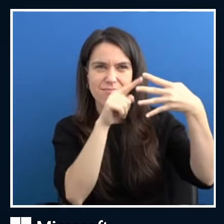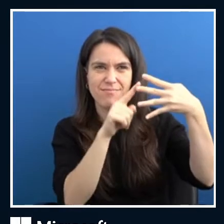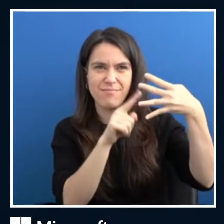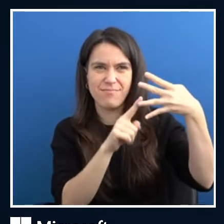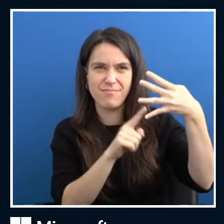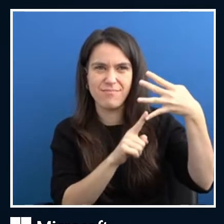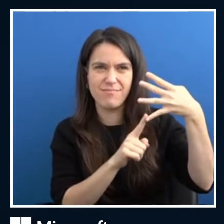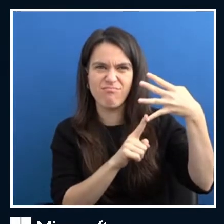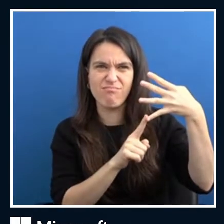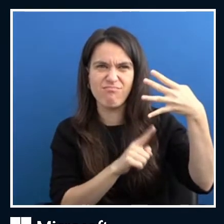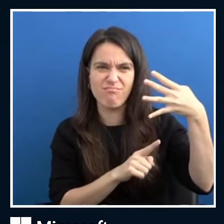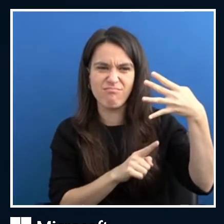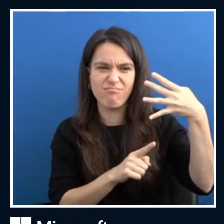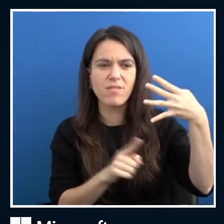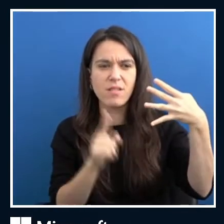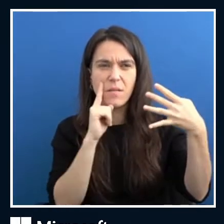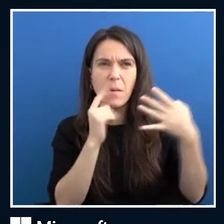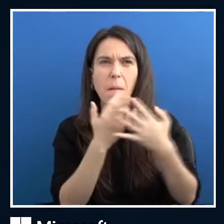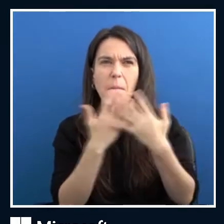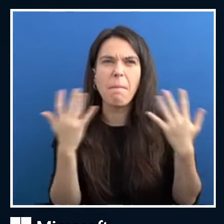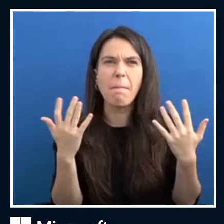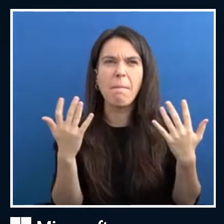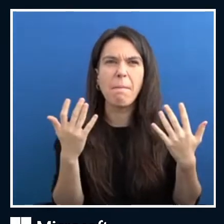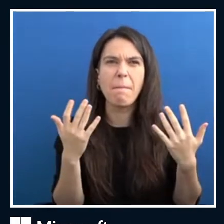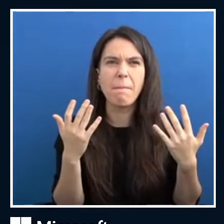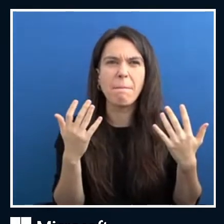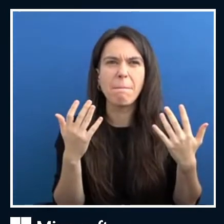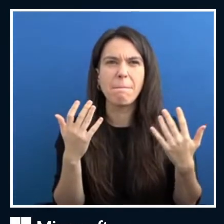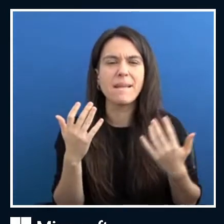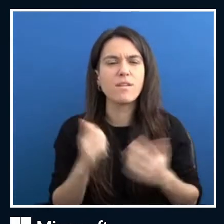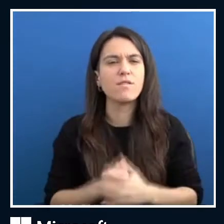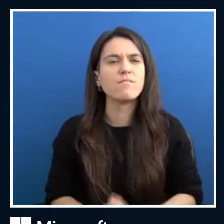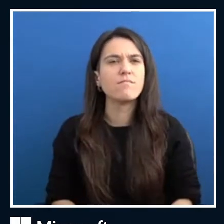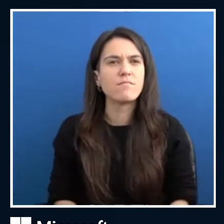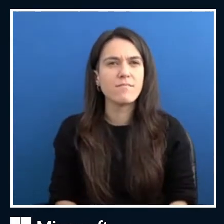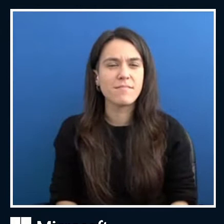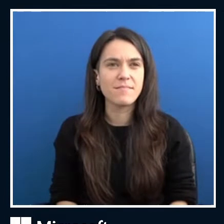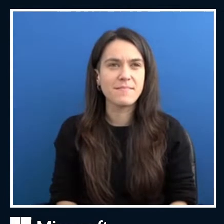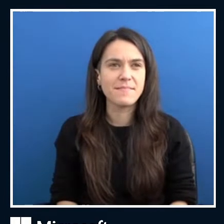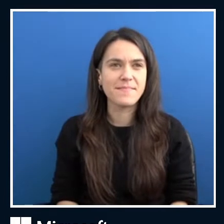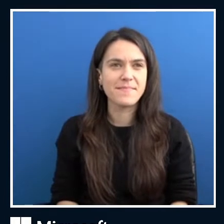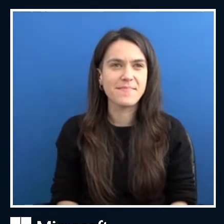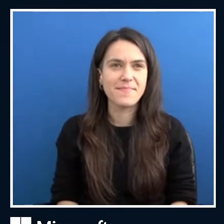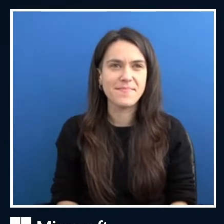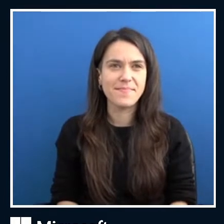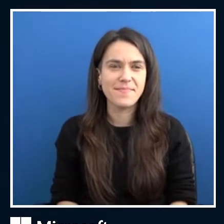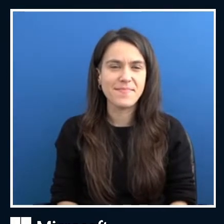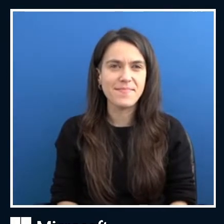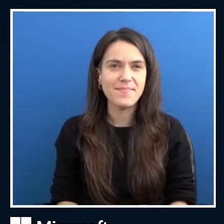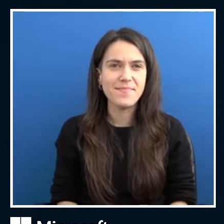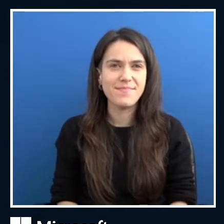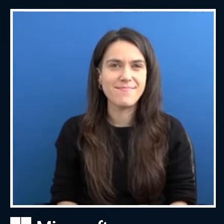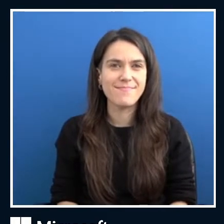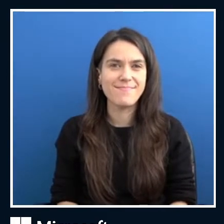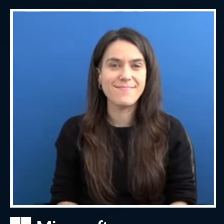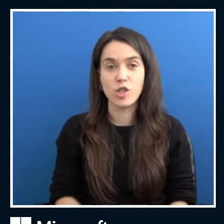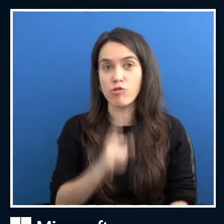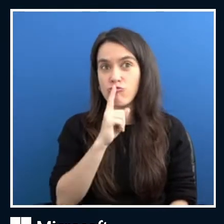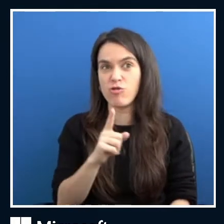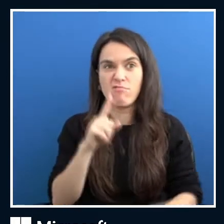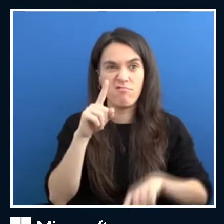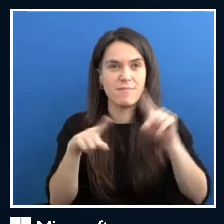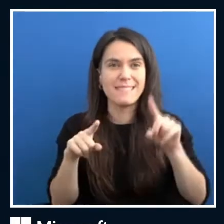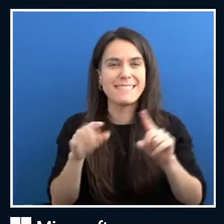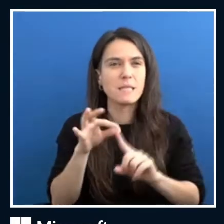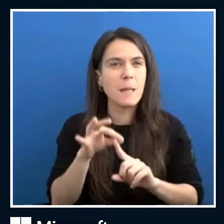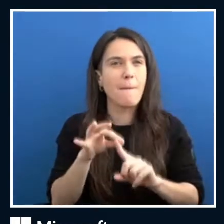neuromorphic research, Interloiki and others. And there are many, many different other specialized processors like ASICs and